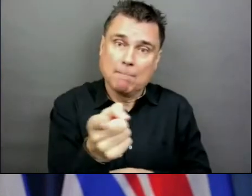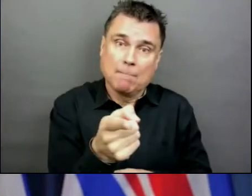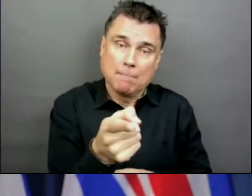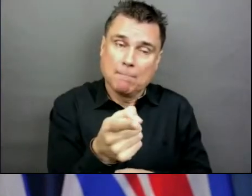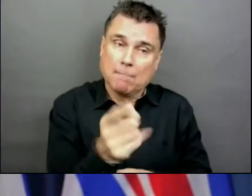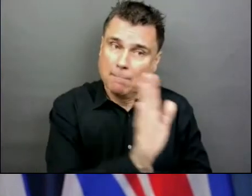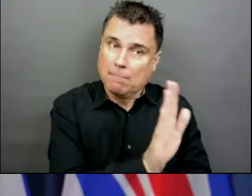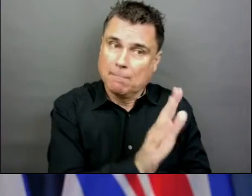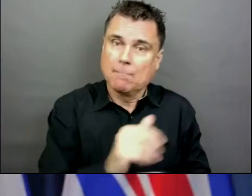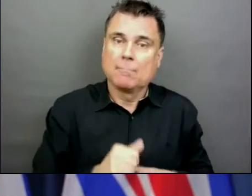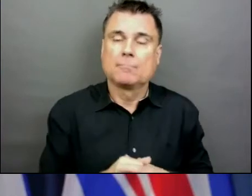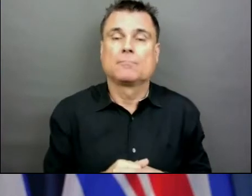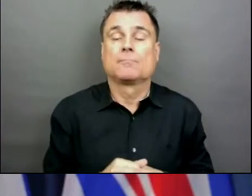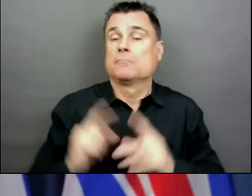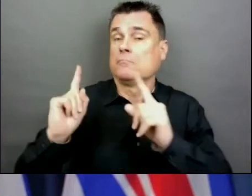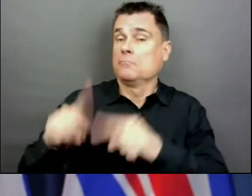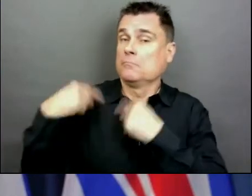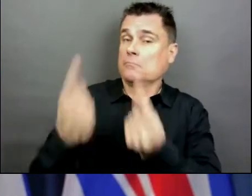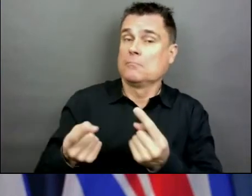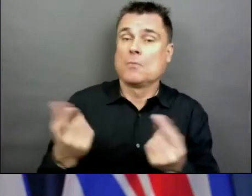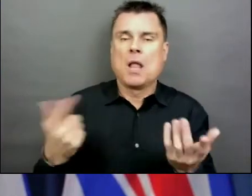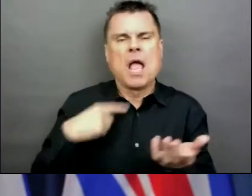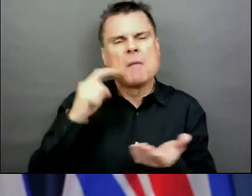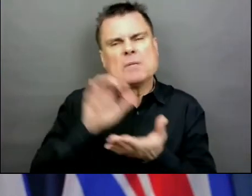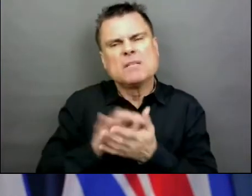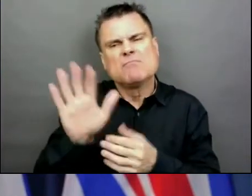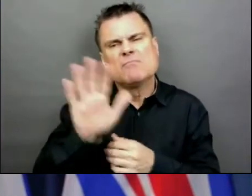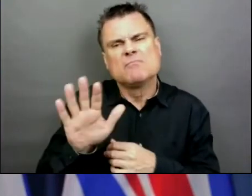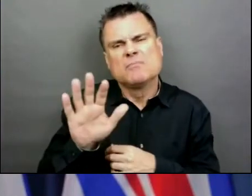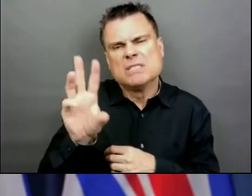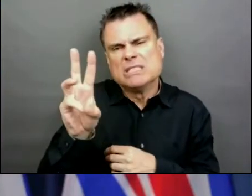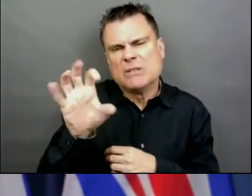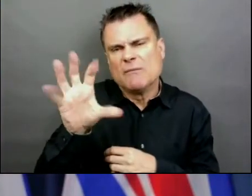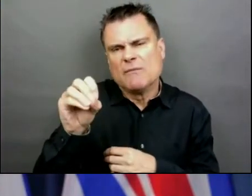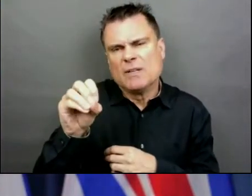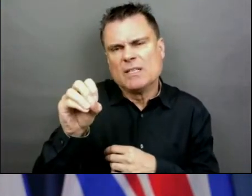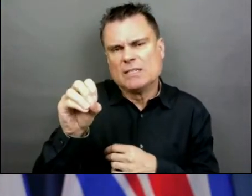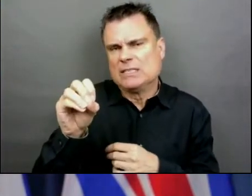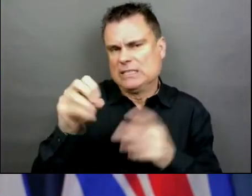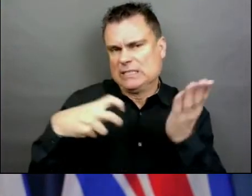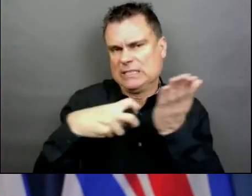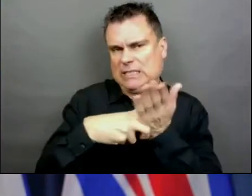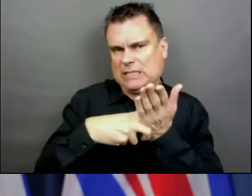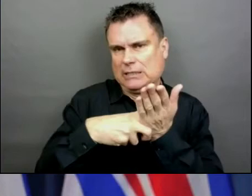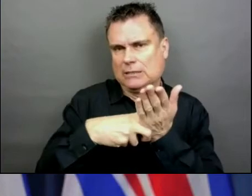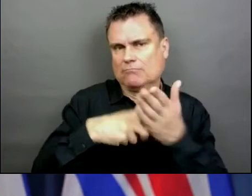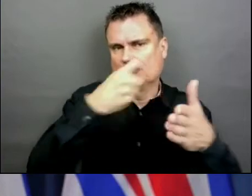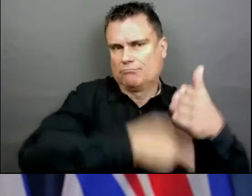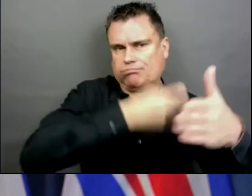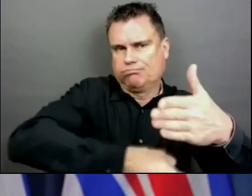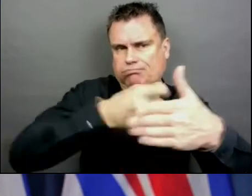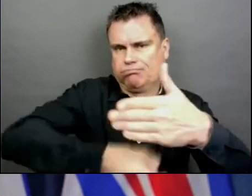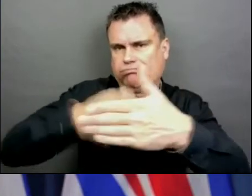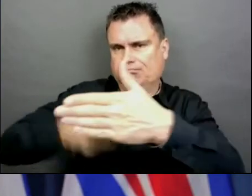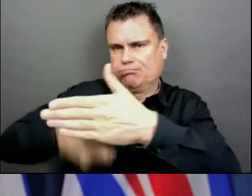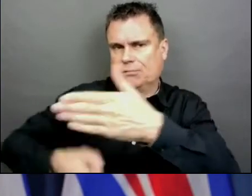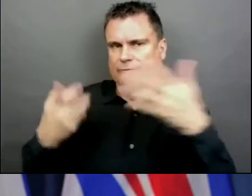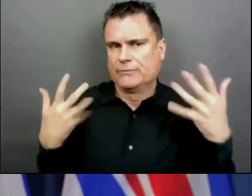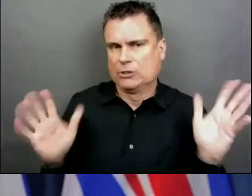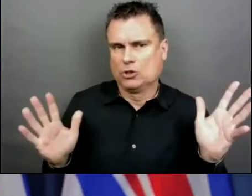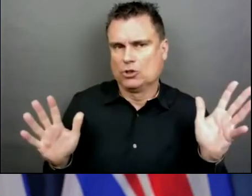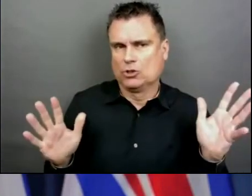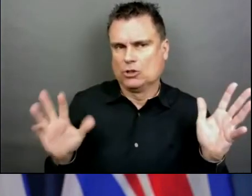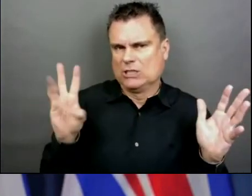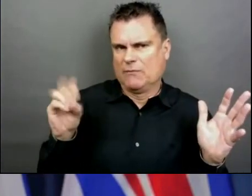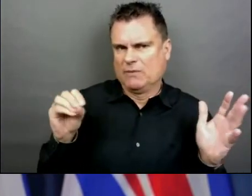over 650 tickets have been issued, and I think an additional 80 tickets under the Quarantine Act have been issued. Yvette, do you have a follow-up?